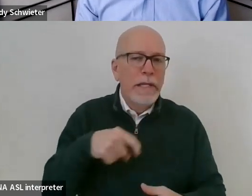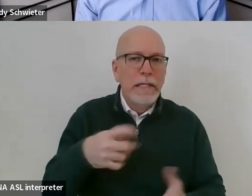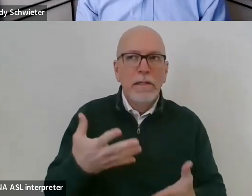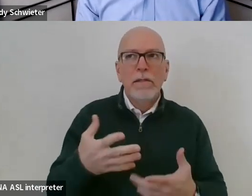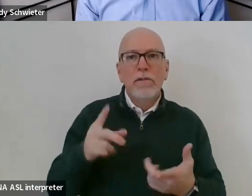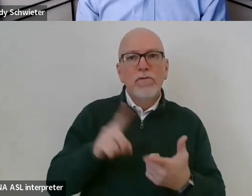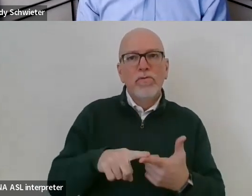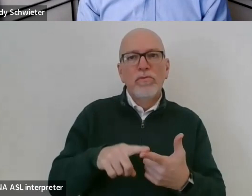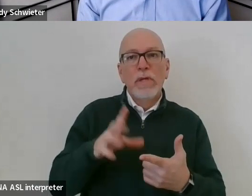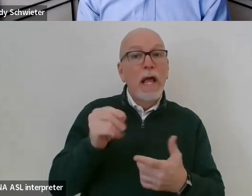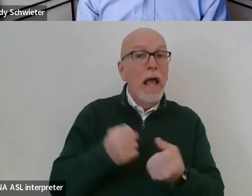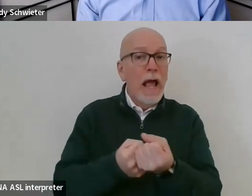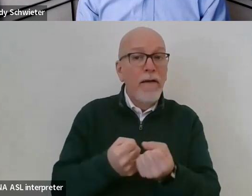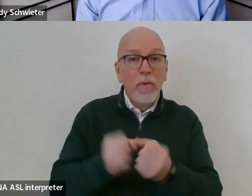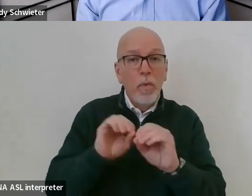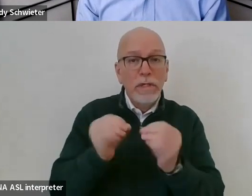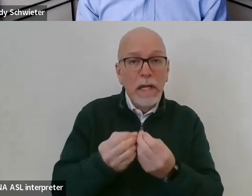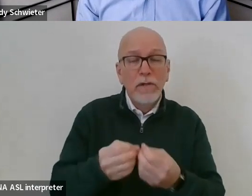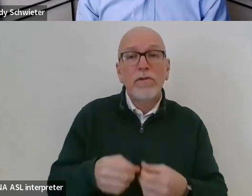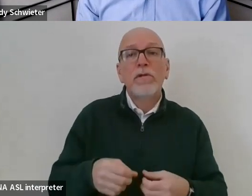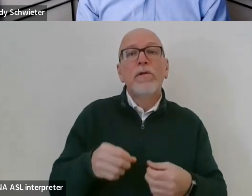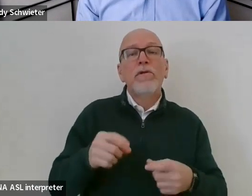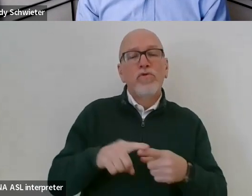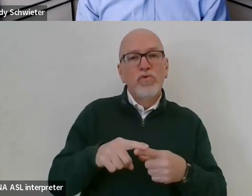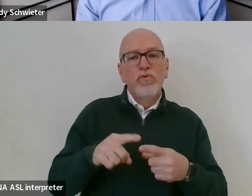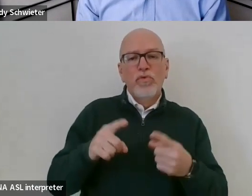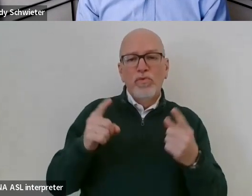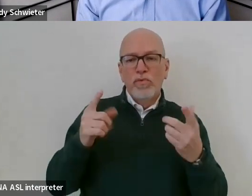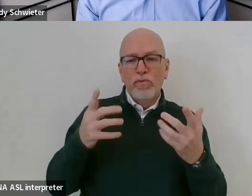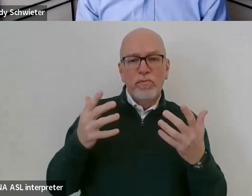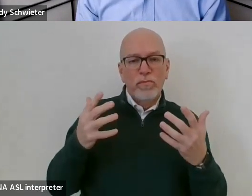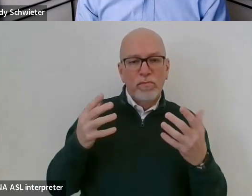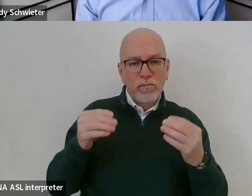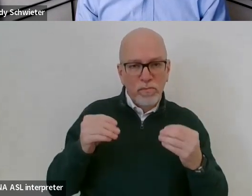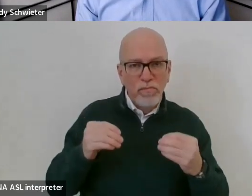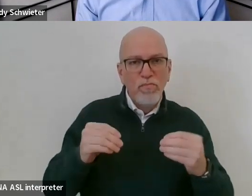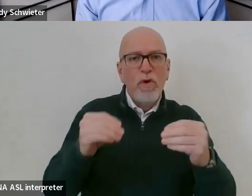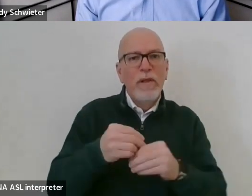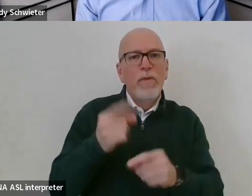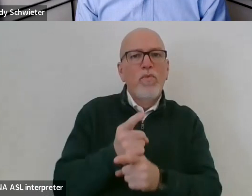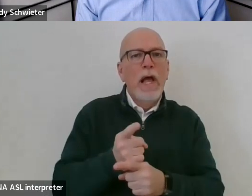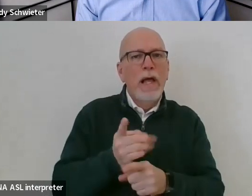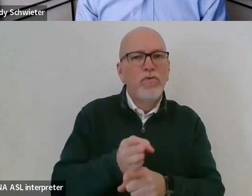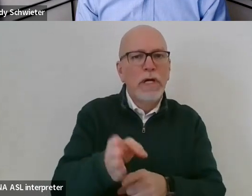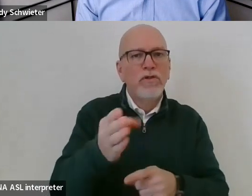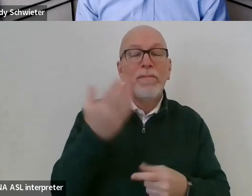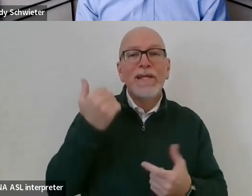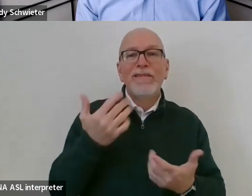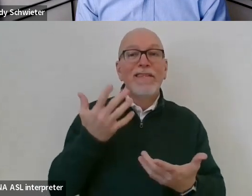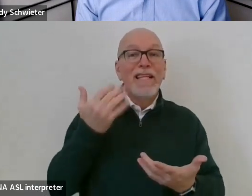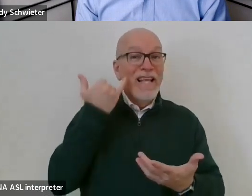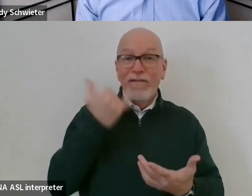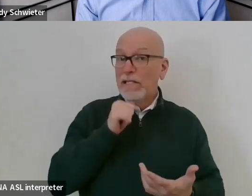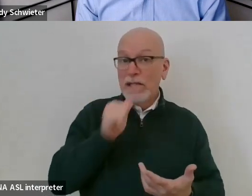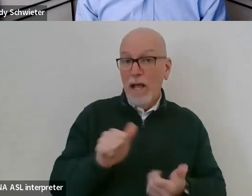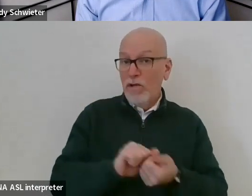the advocate organizations, to move this in the right direction. Because, and if we don't